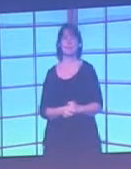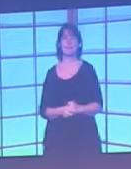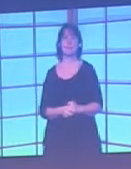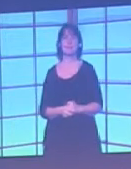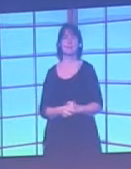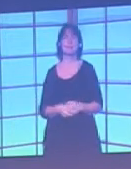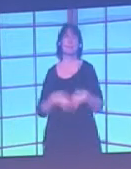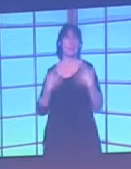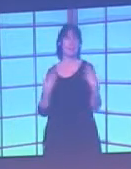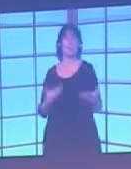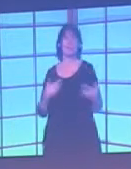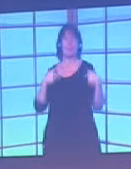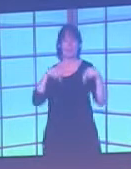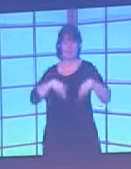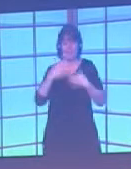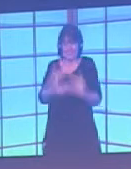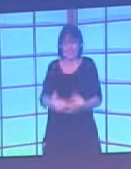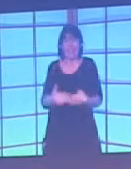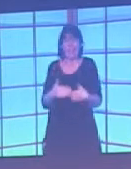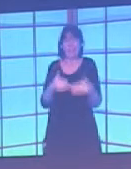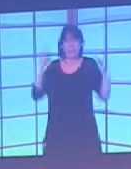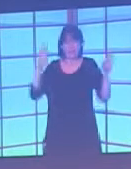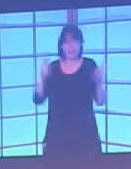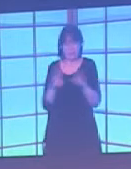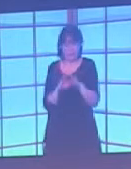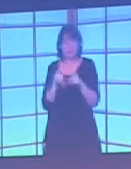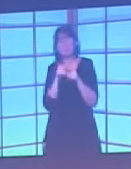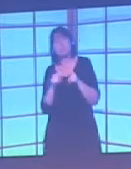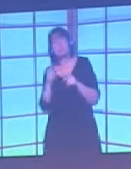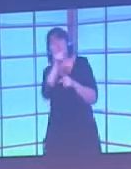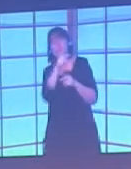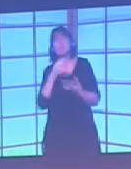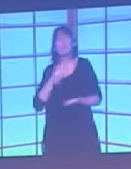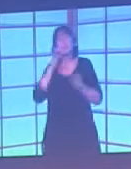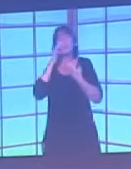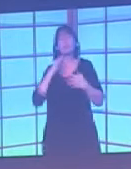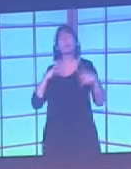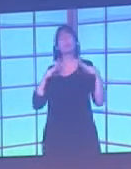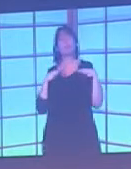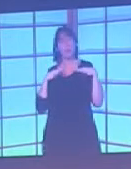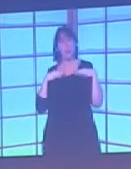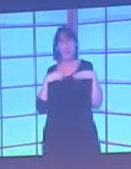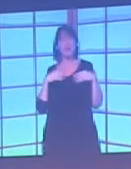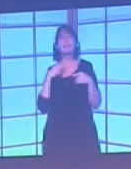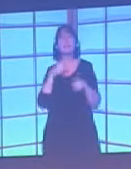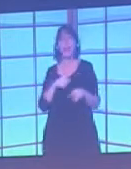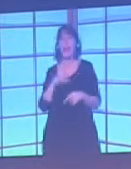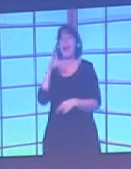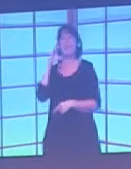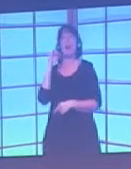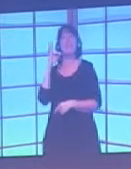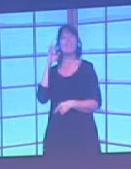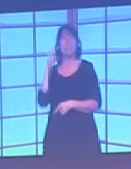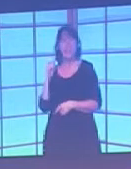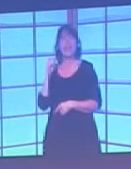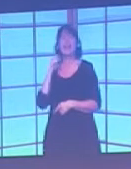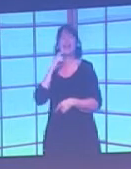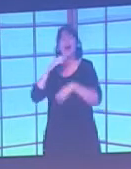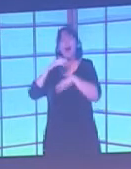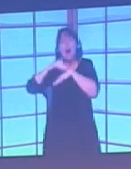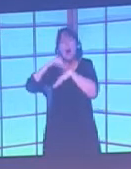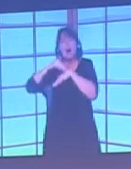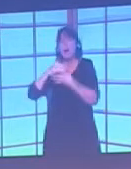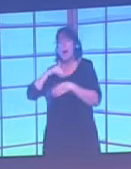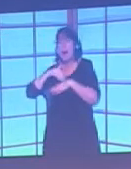In closing this session, before you go to the break, we have a cafe advisory group which is made up